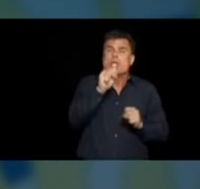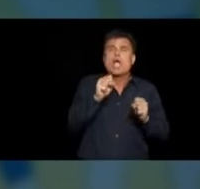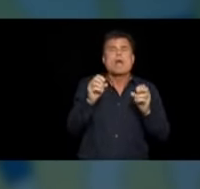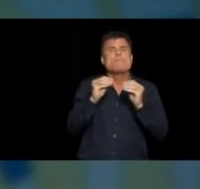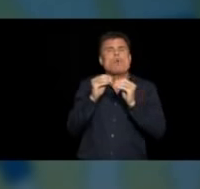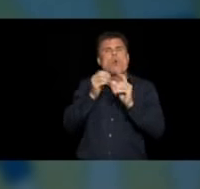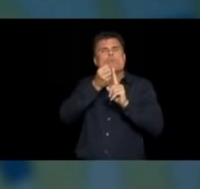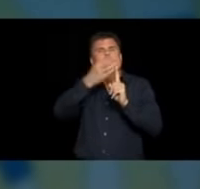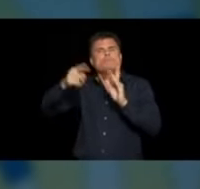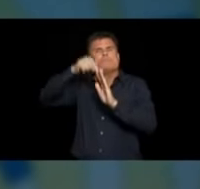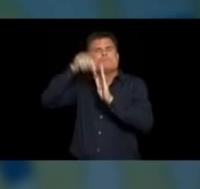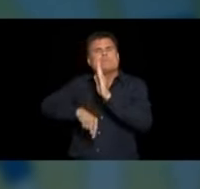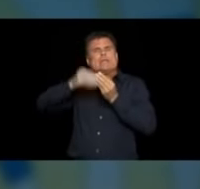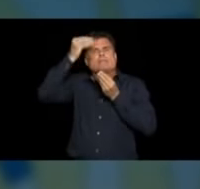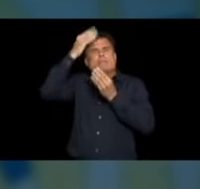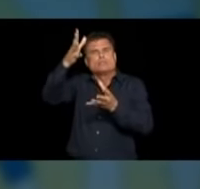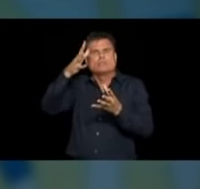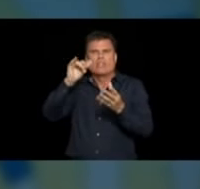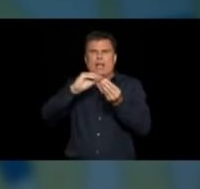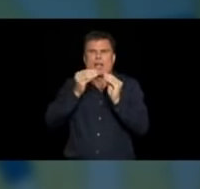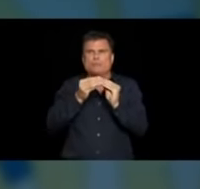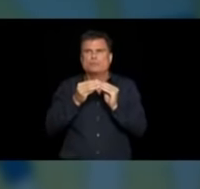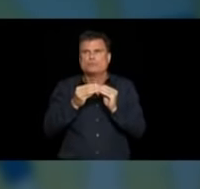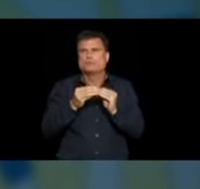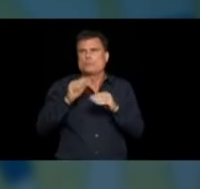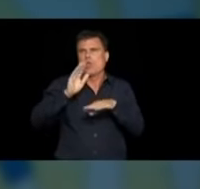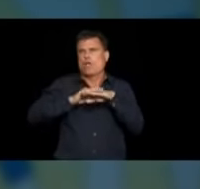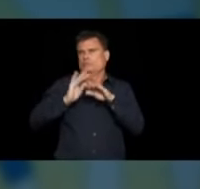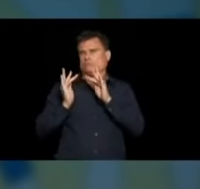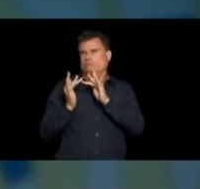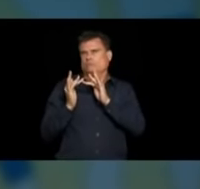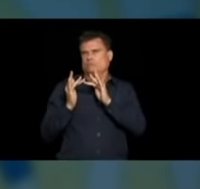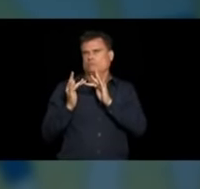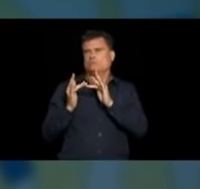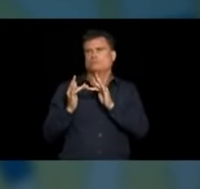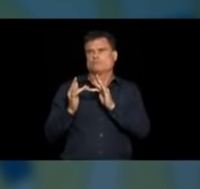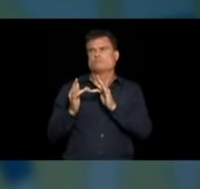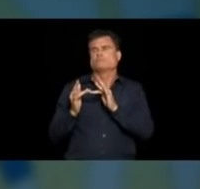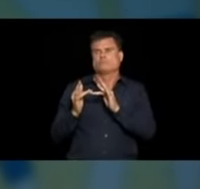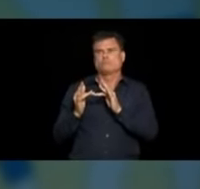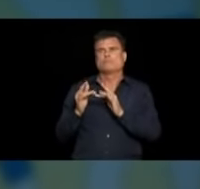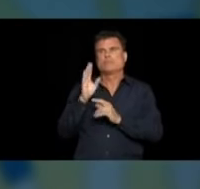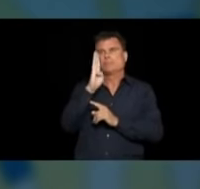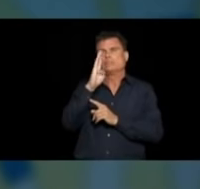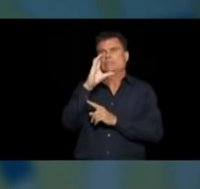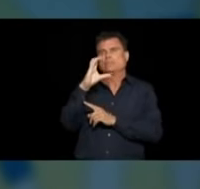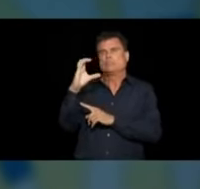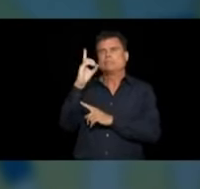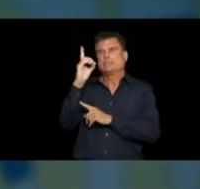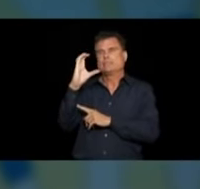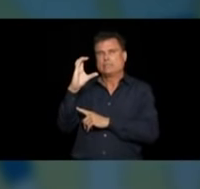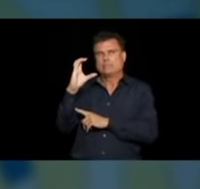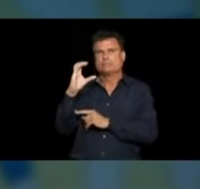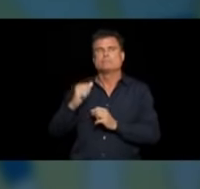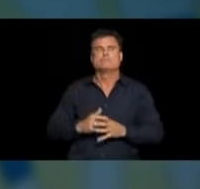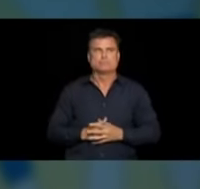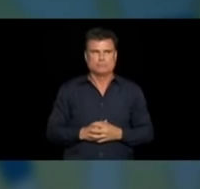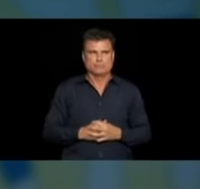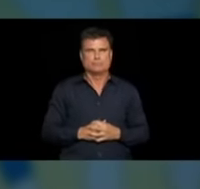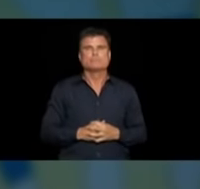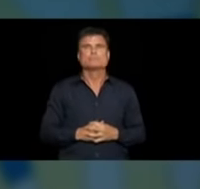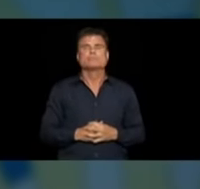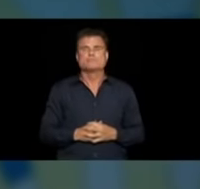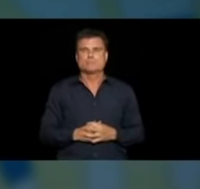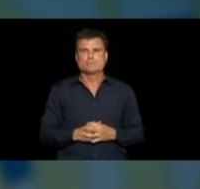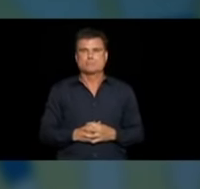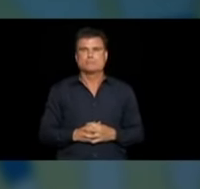gov.bc.ca/surgical renewal. And with that, I will give you our regular weekly update on the surgical renewal commitment, which brings it